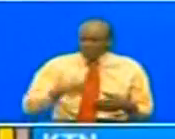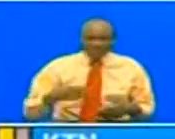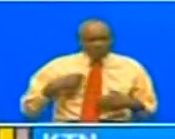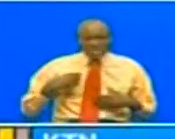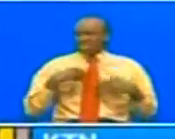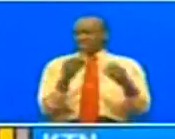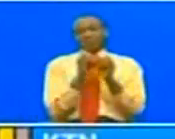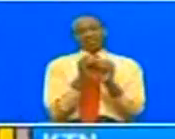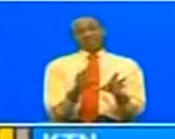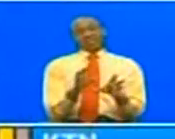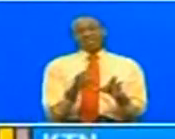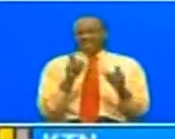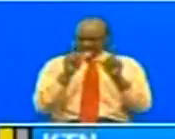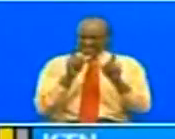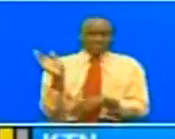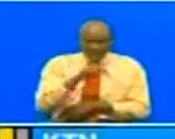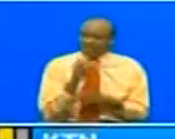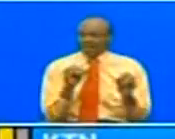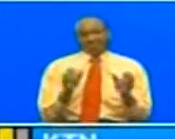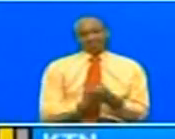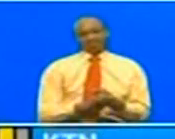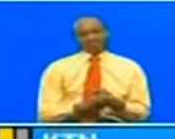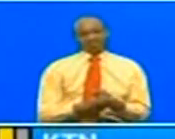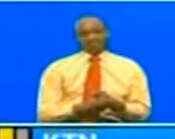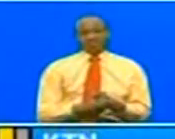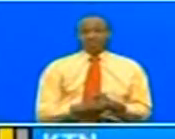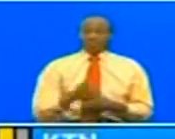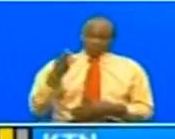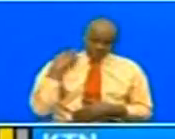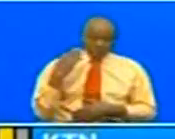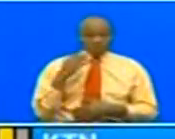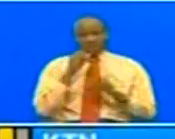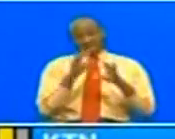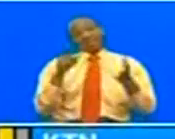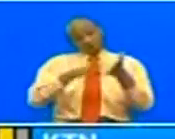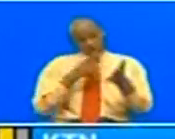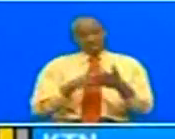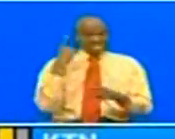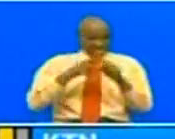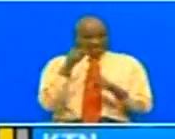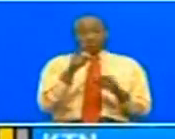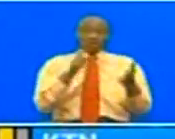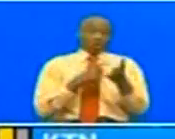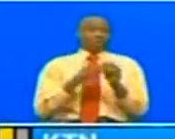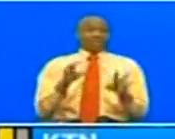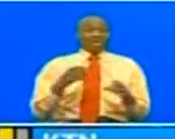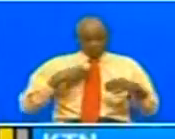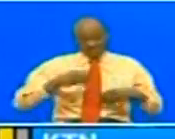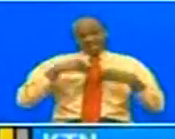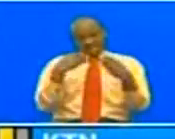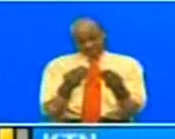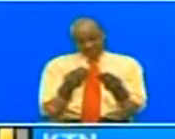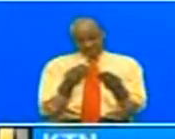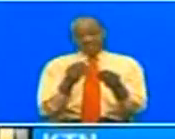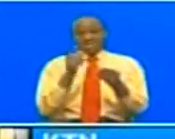battery recycling license to the company. There was nothing wrong with the initial EIA because we issued the